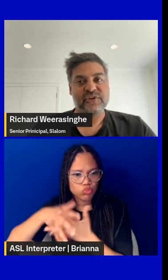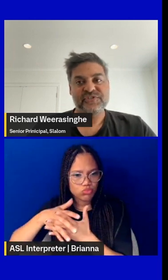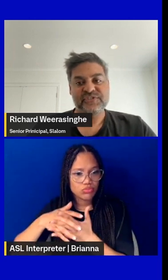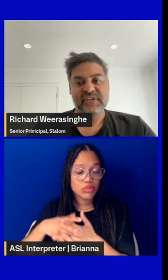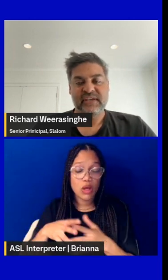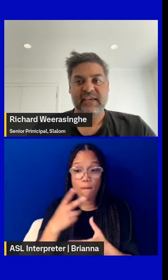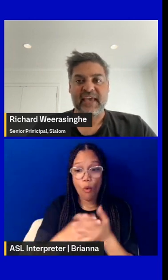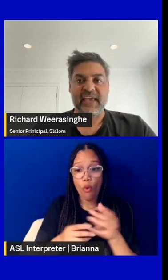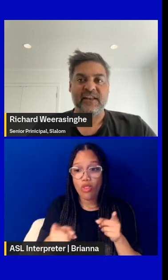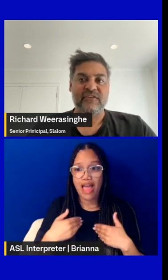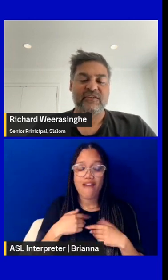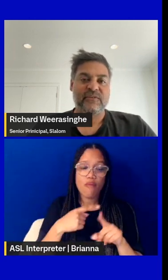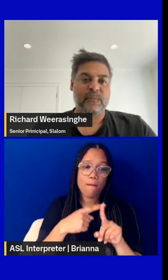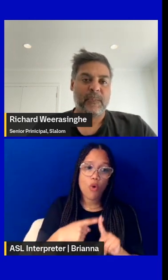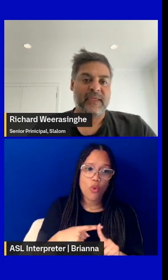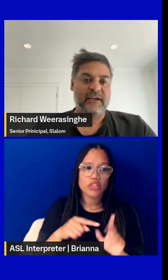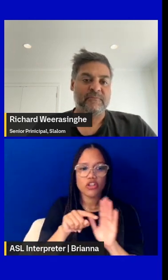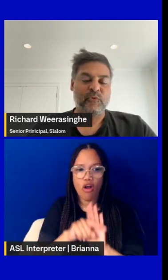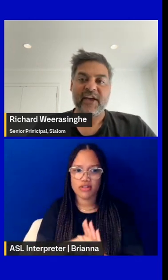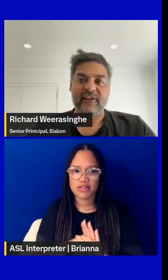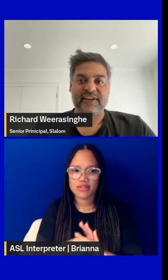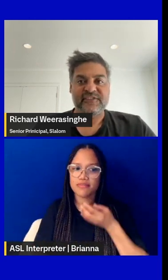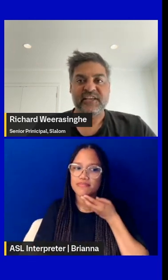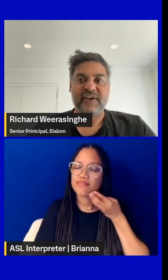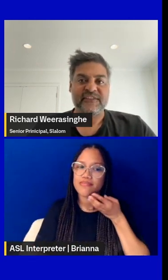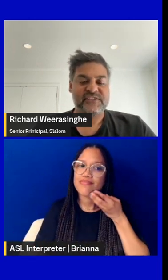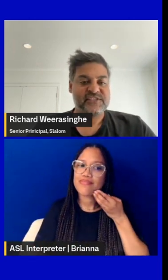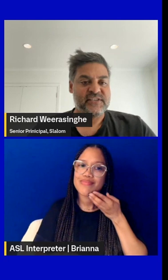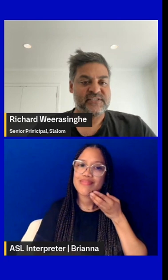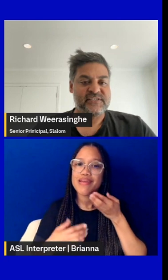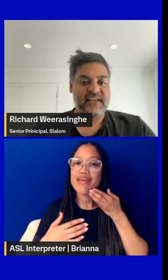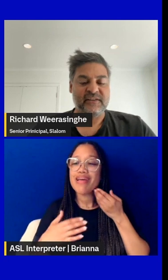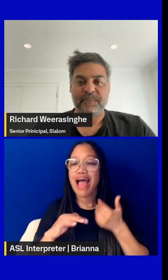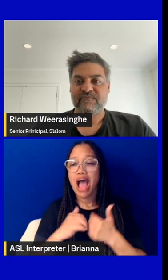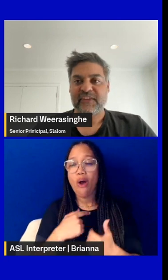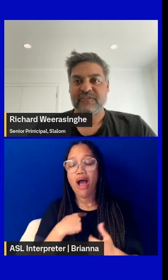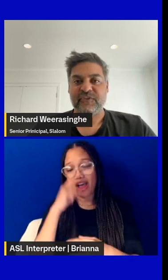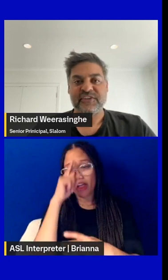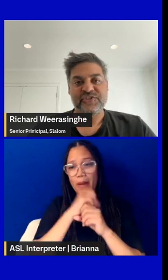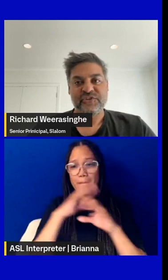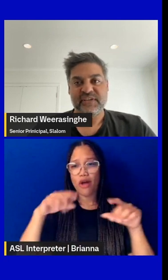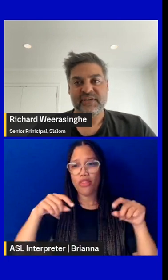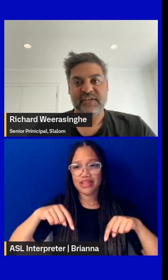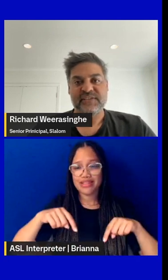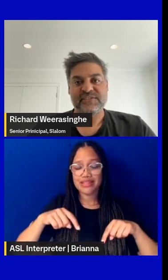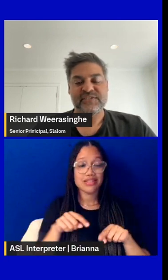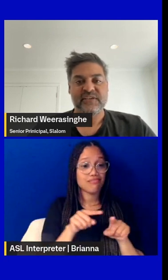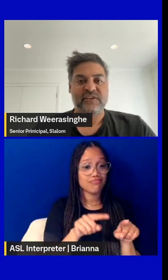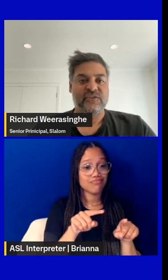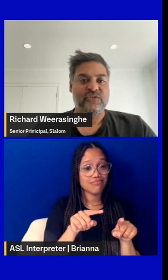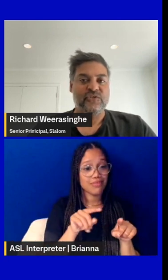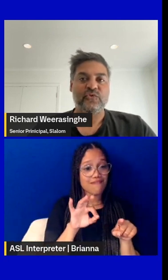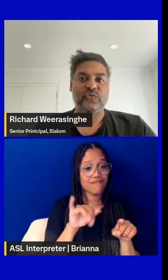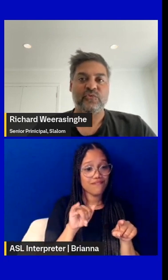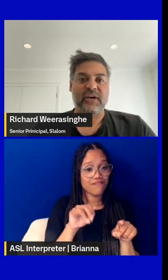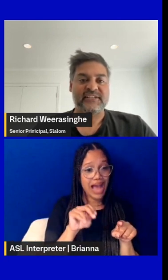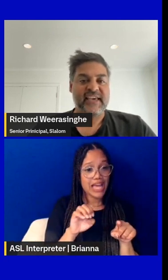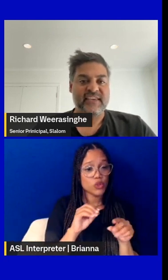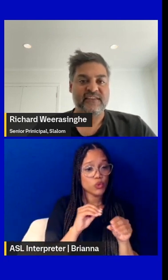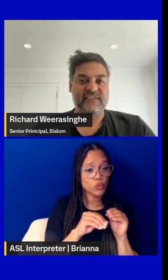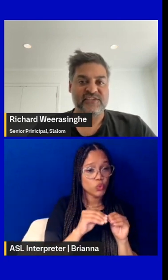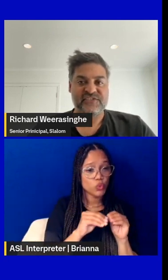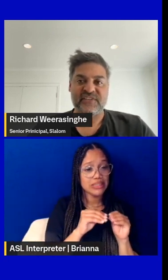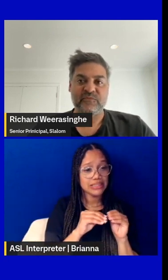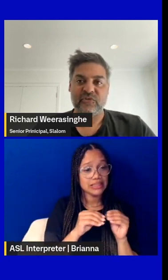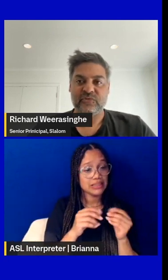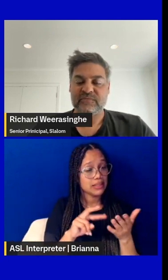both approaches. And the way I like to think about this is that fine-tuning is you are